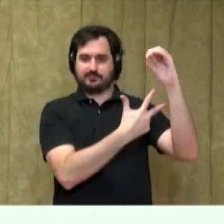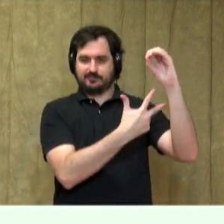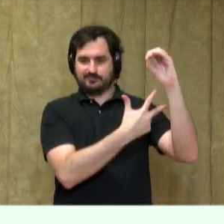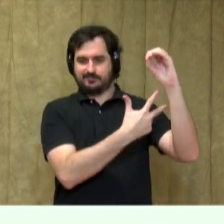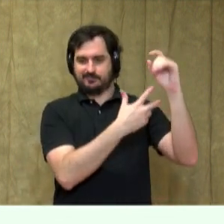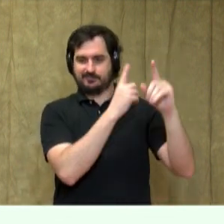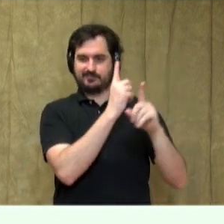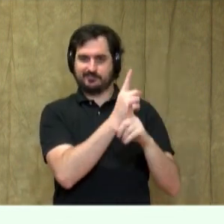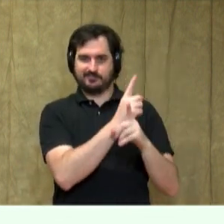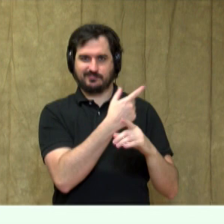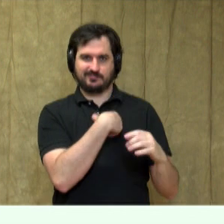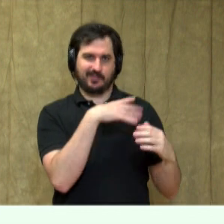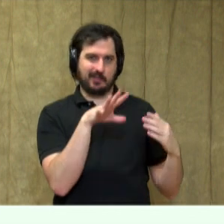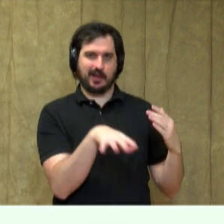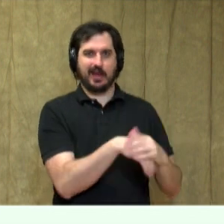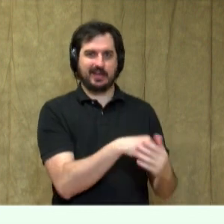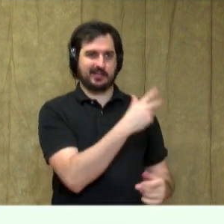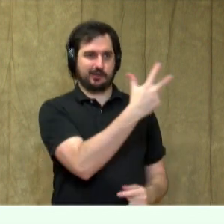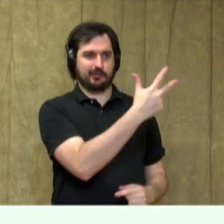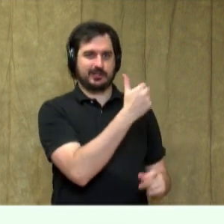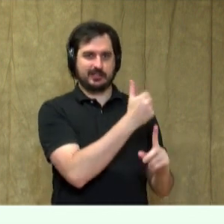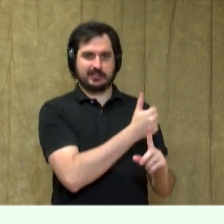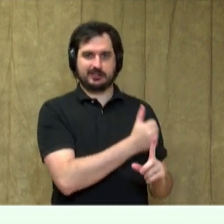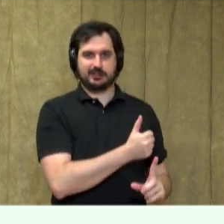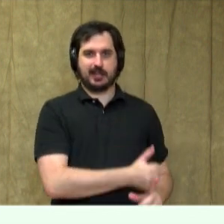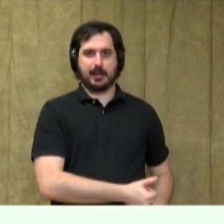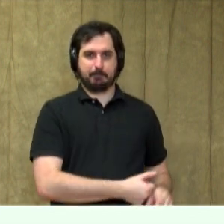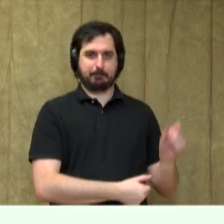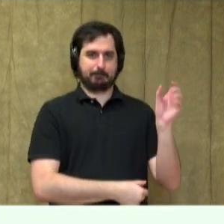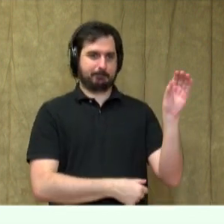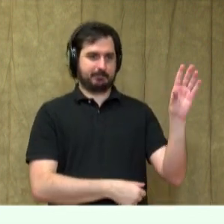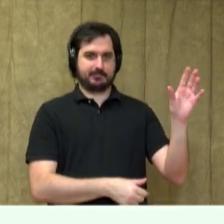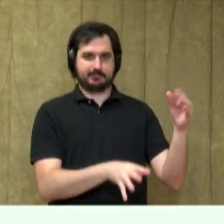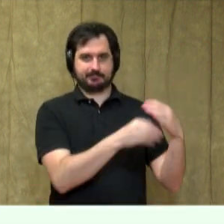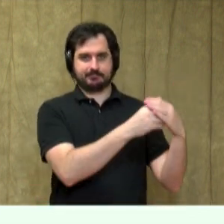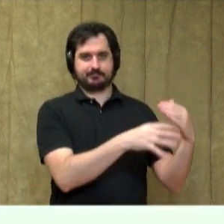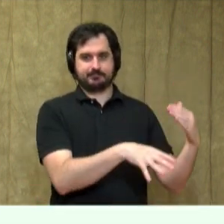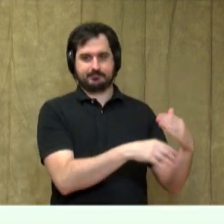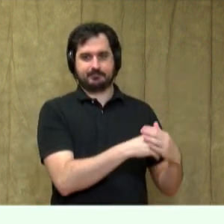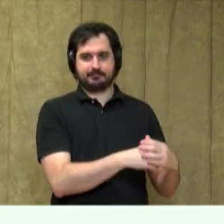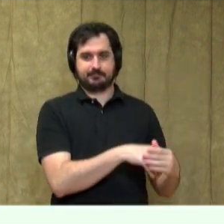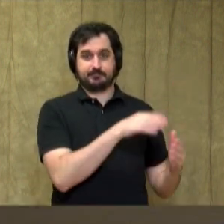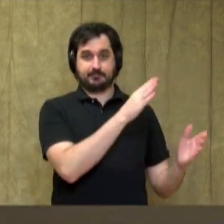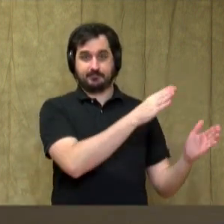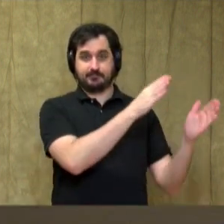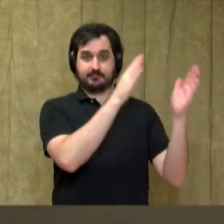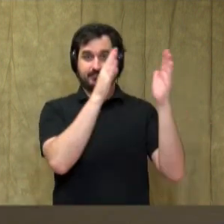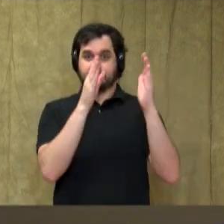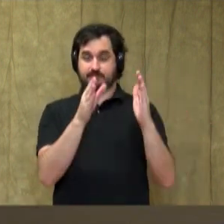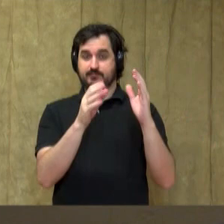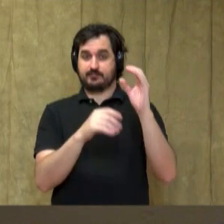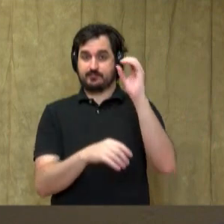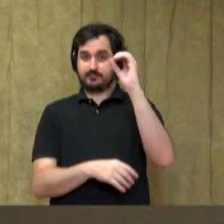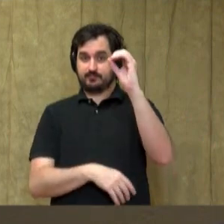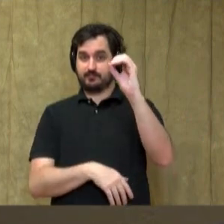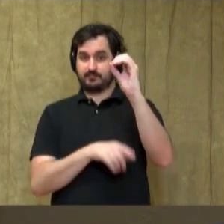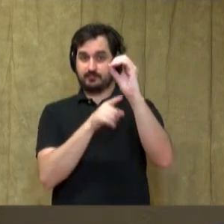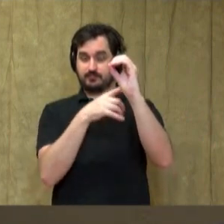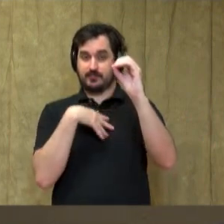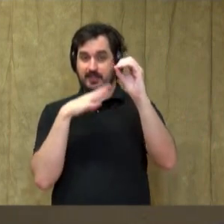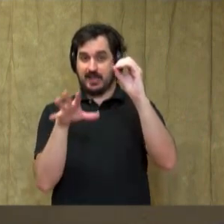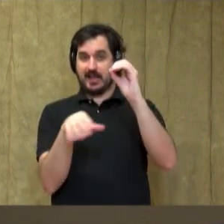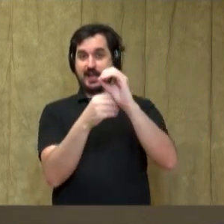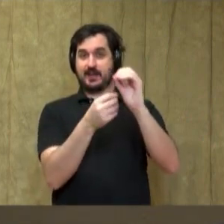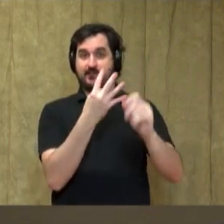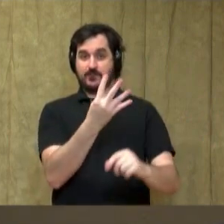adding 3 each time right here. For this 0, I'm adding 4 on this part of the table, so